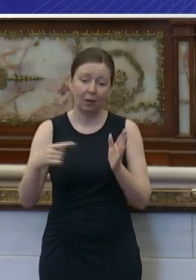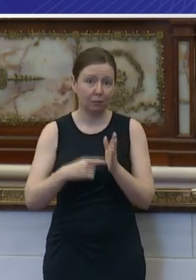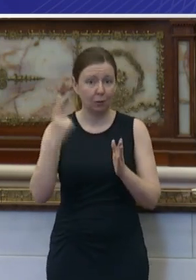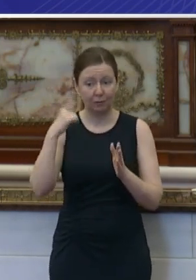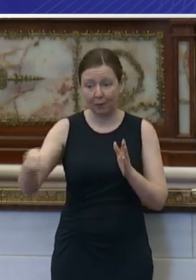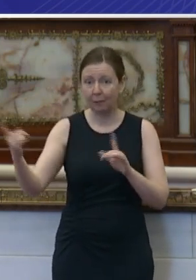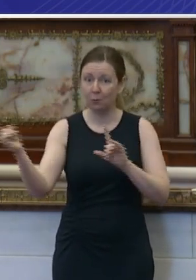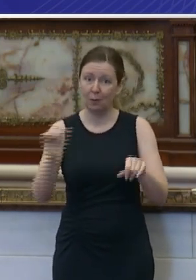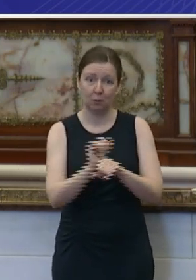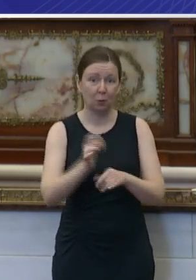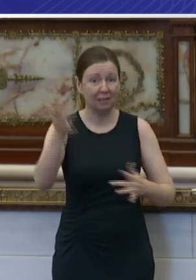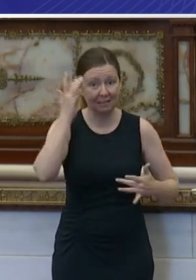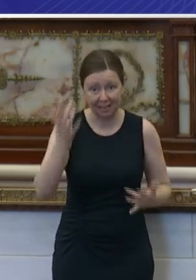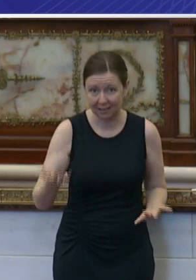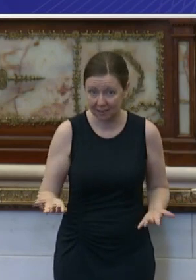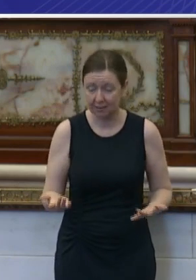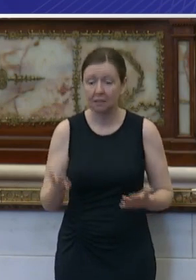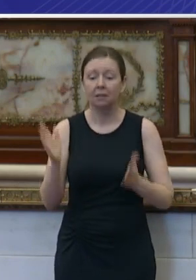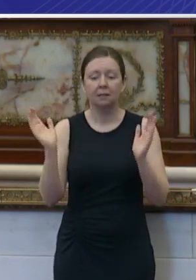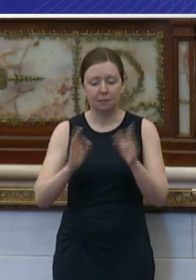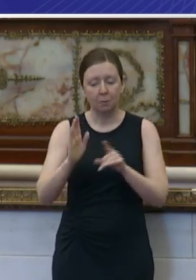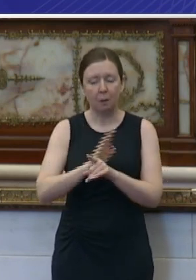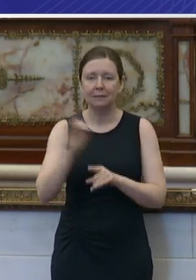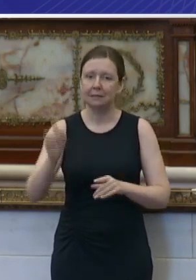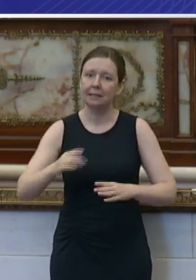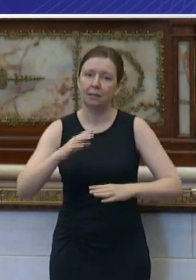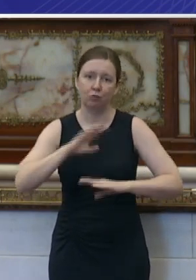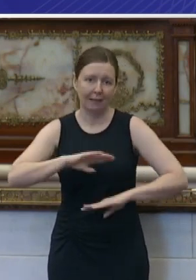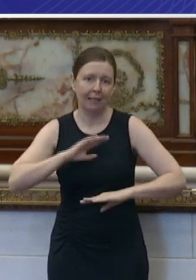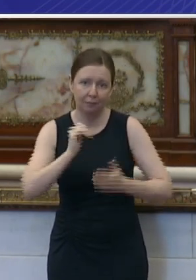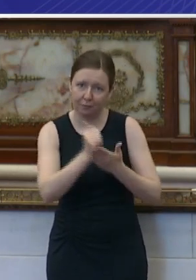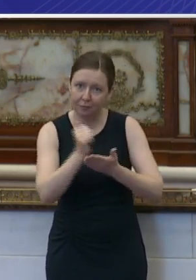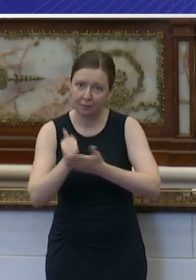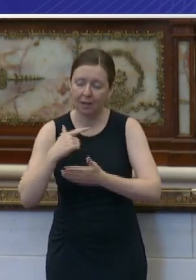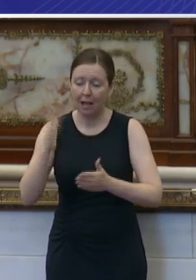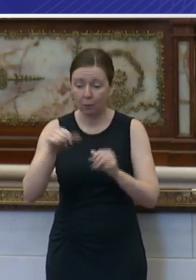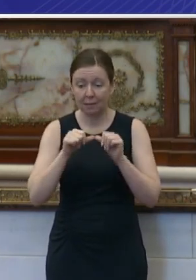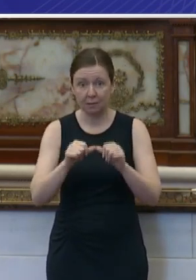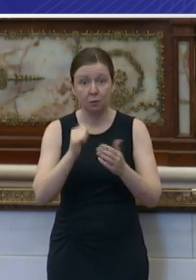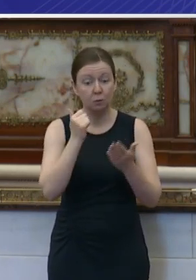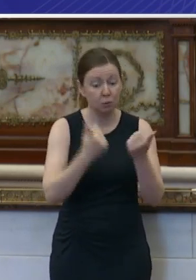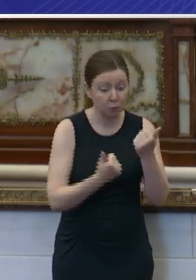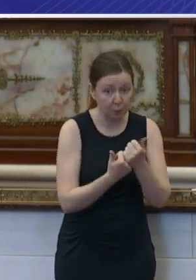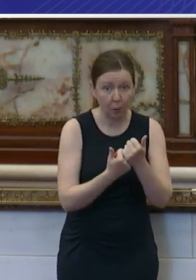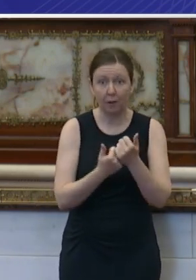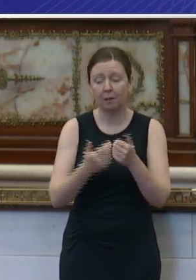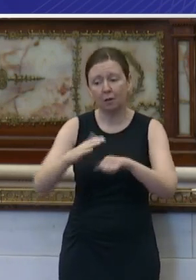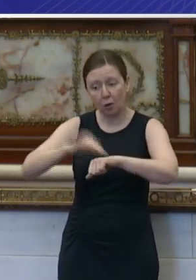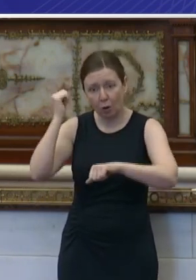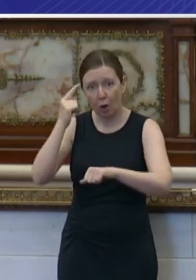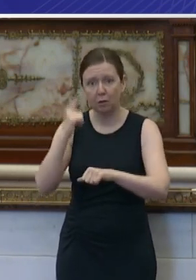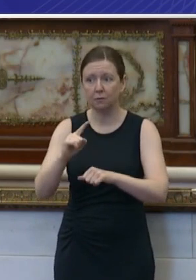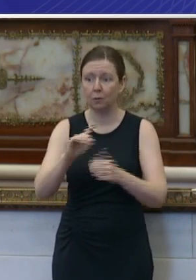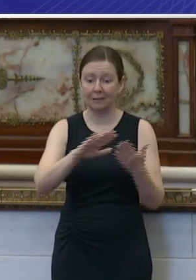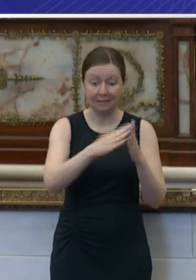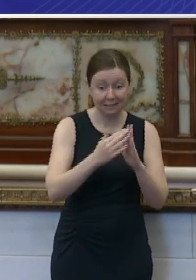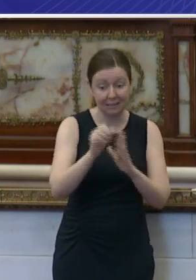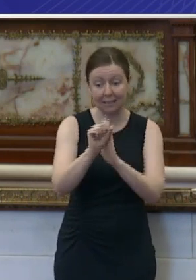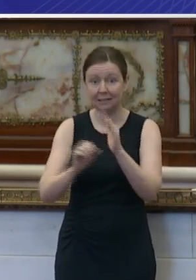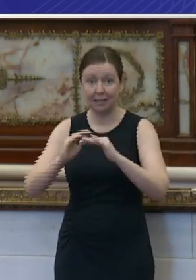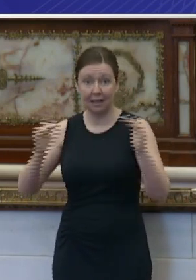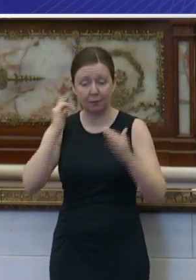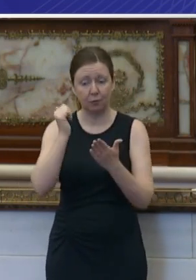sick. Small businesses need relief, and I will continue to support calls for aid at the city and state level